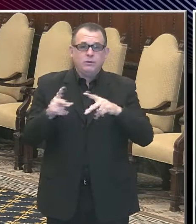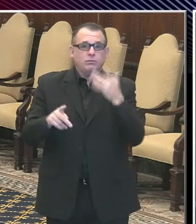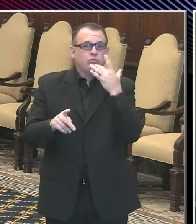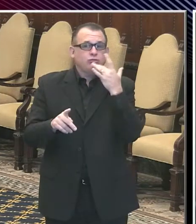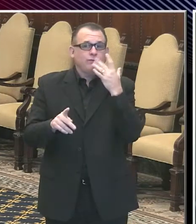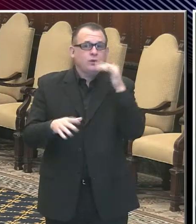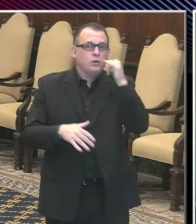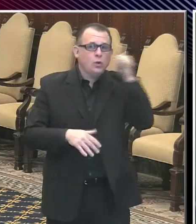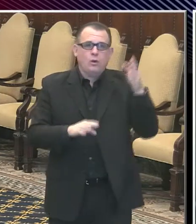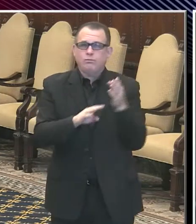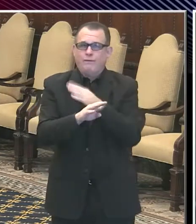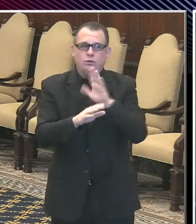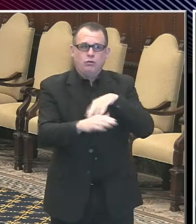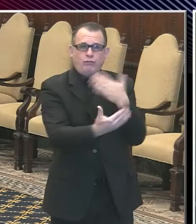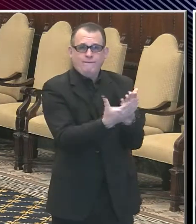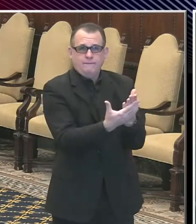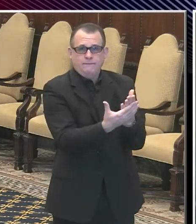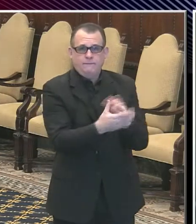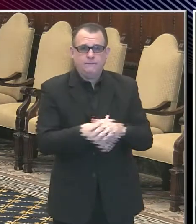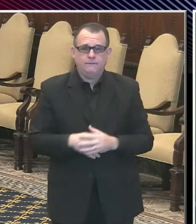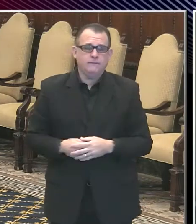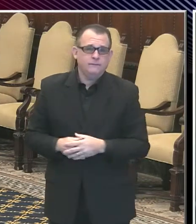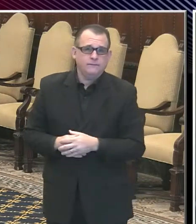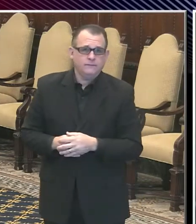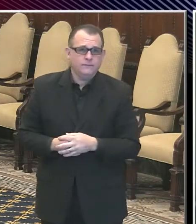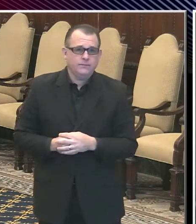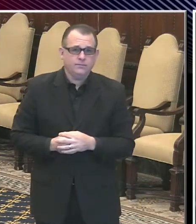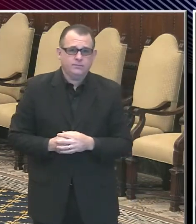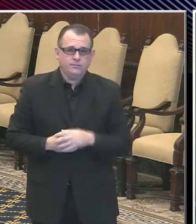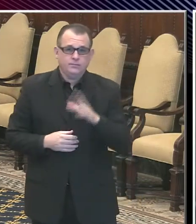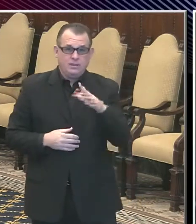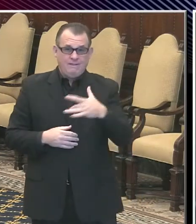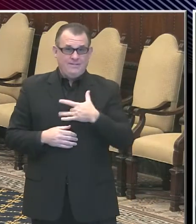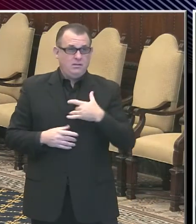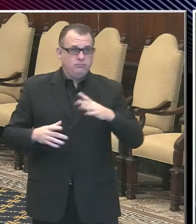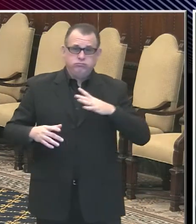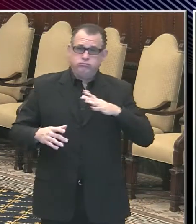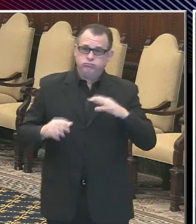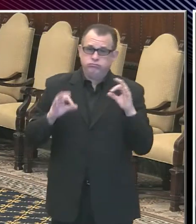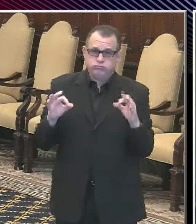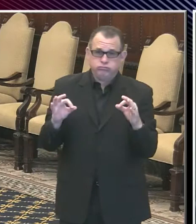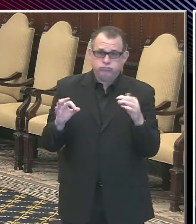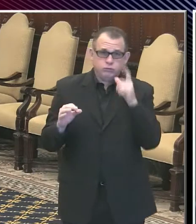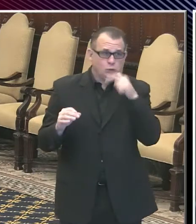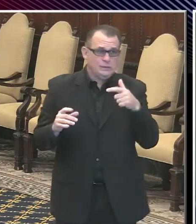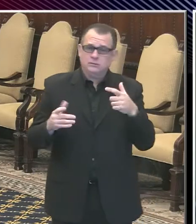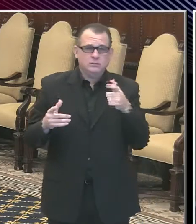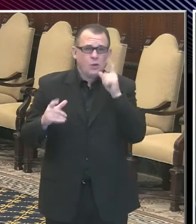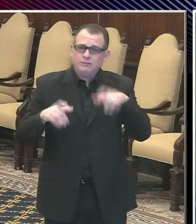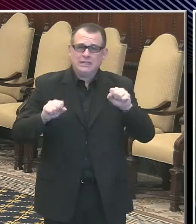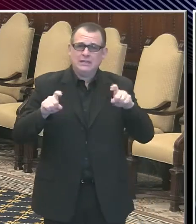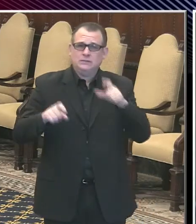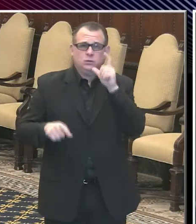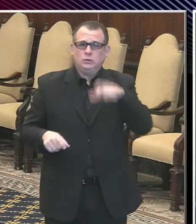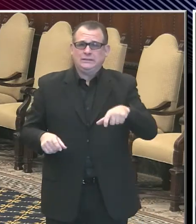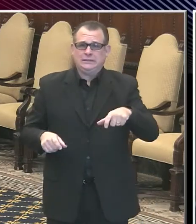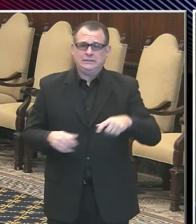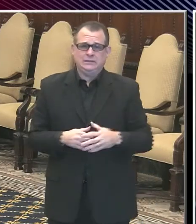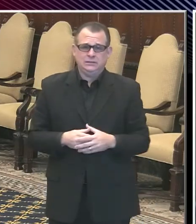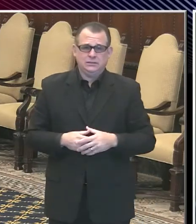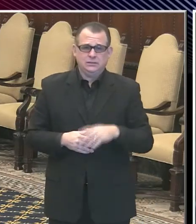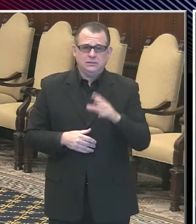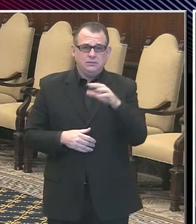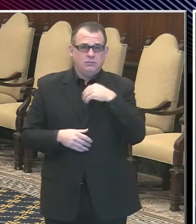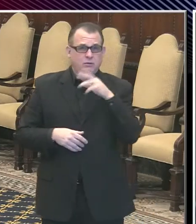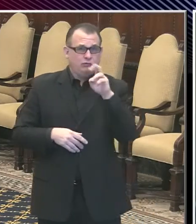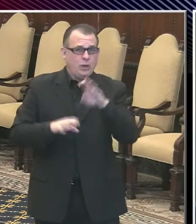appointment. For everyone who's not having symptoms that doesn't need testing, just a word, we are getting closer to reopening. We